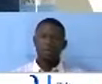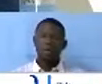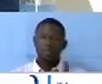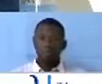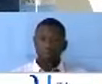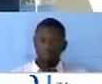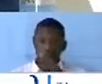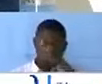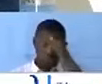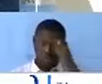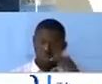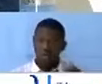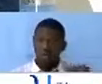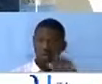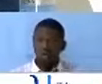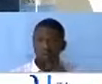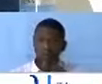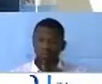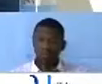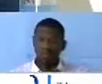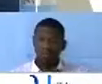case?